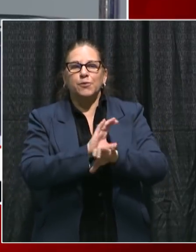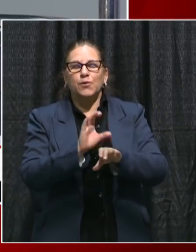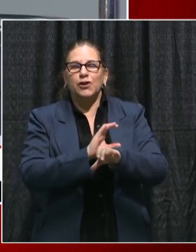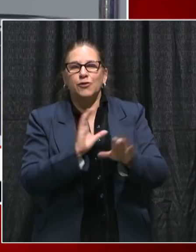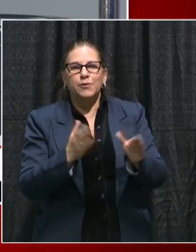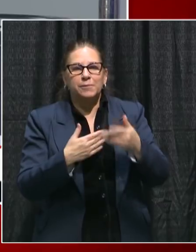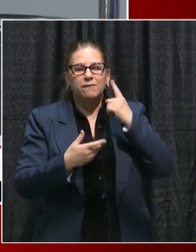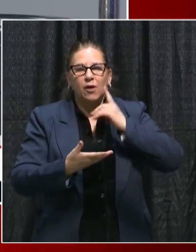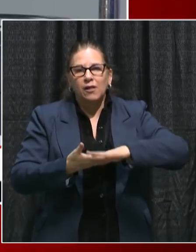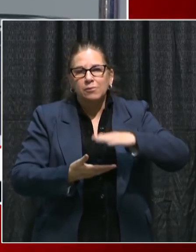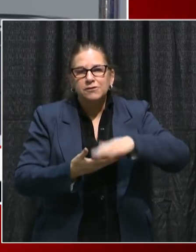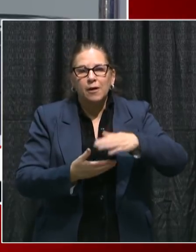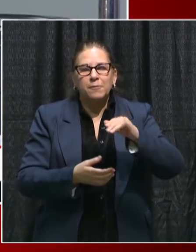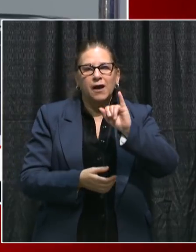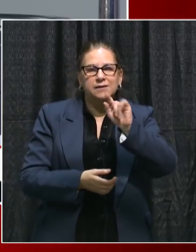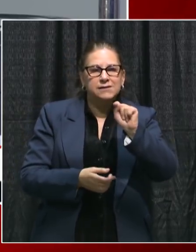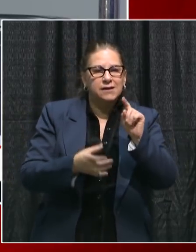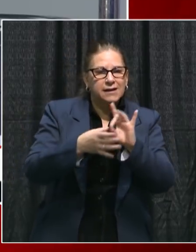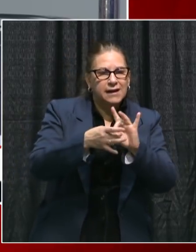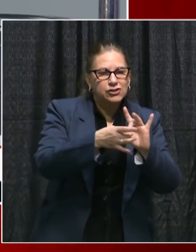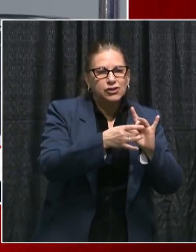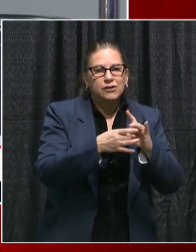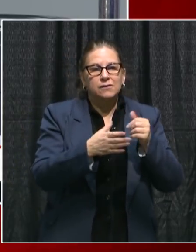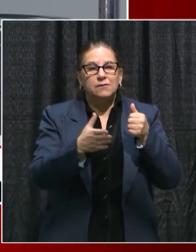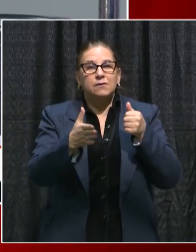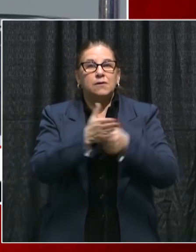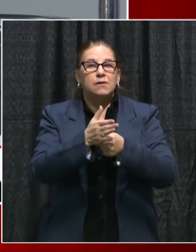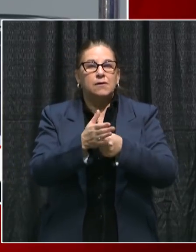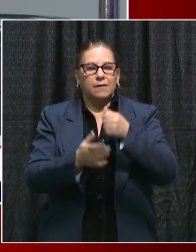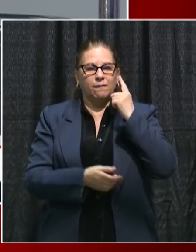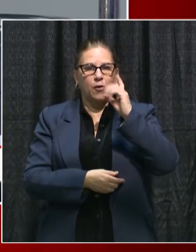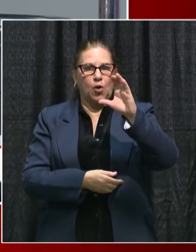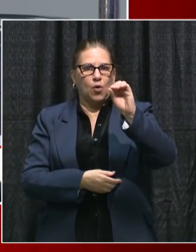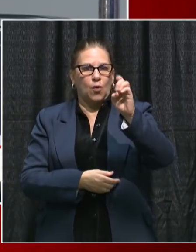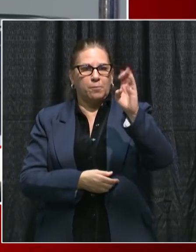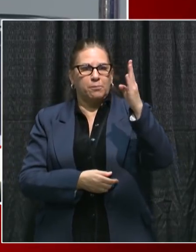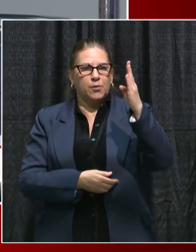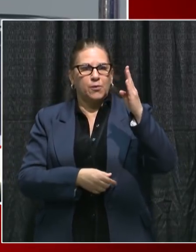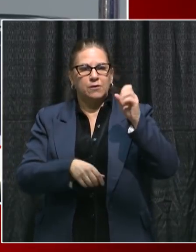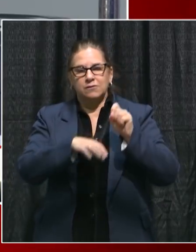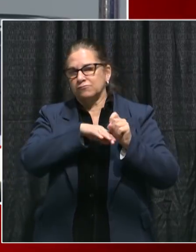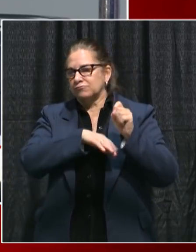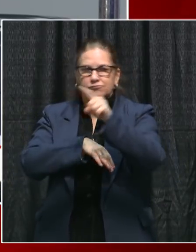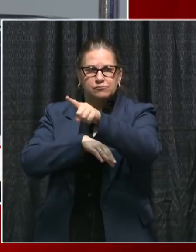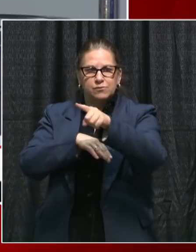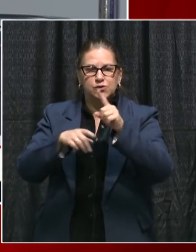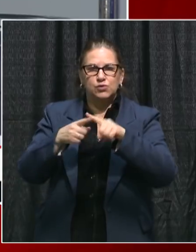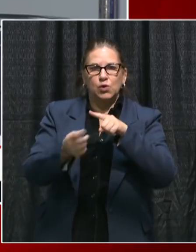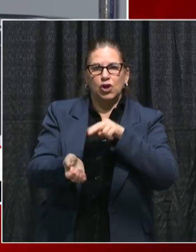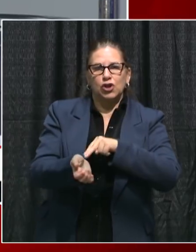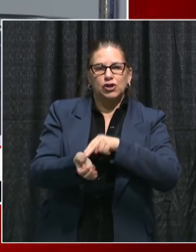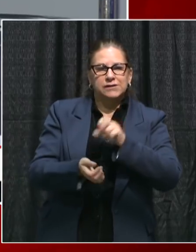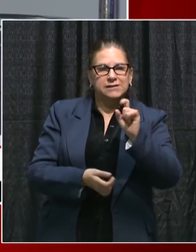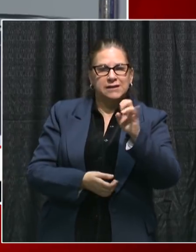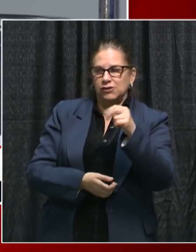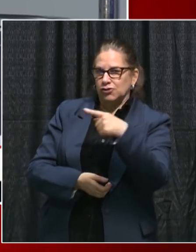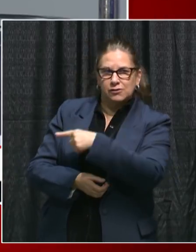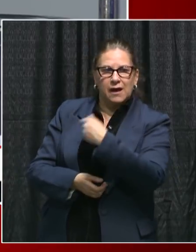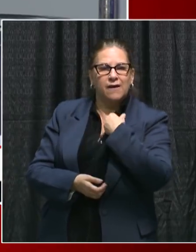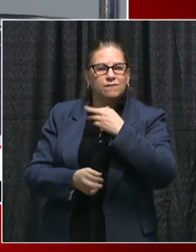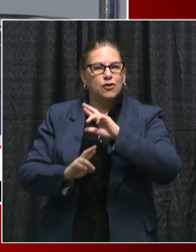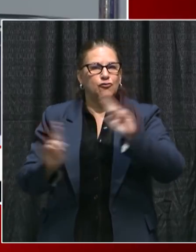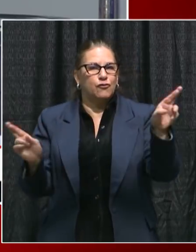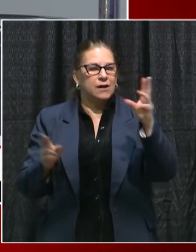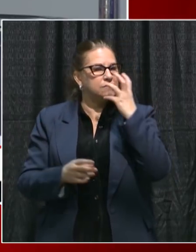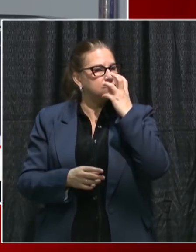blue button. The nurse just pushes 1 button and it goes right into the nurse's station. You've got oxygen in about half the pods, lights, and even a temporary